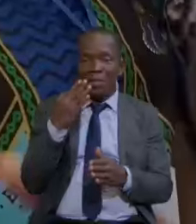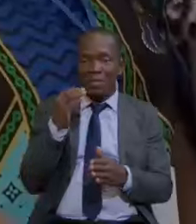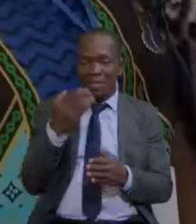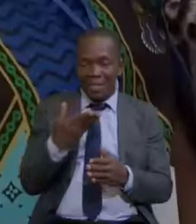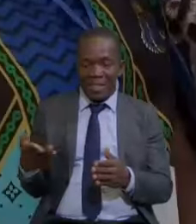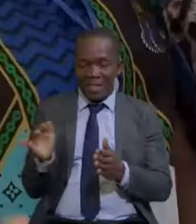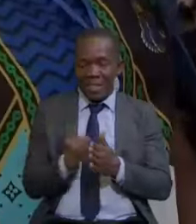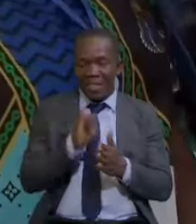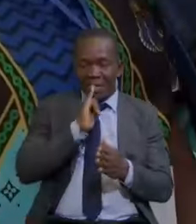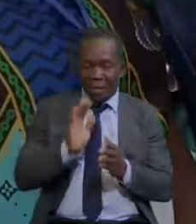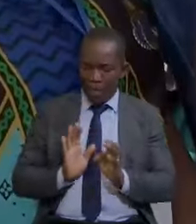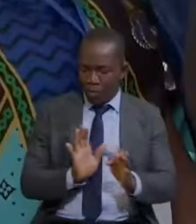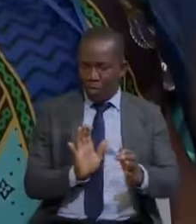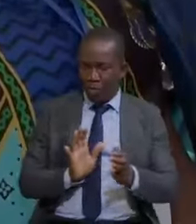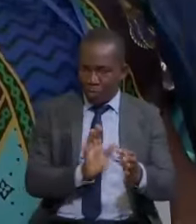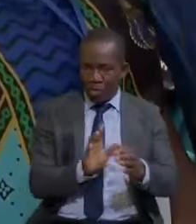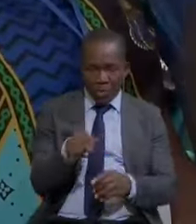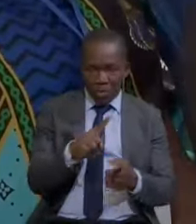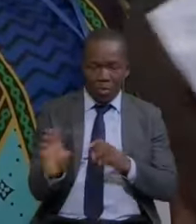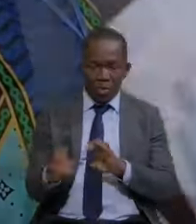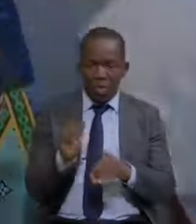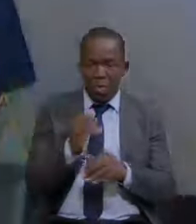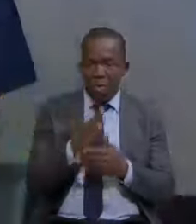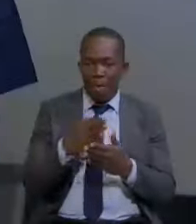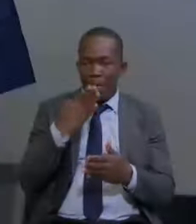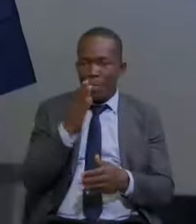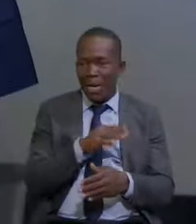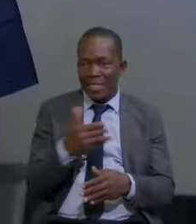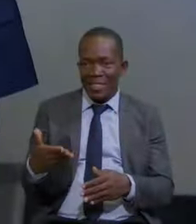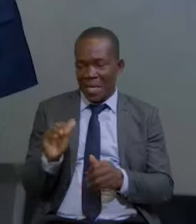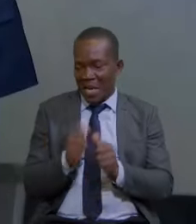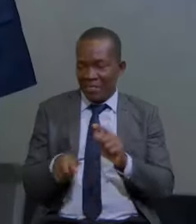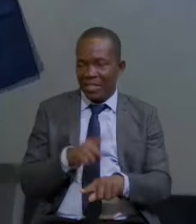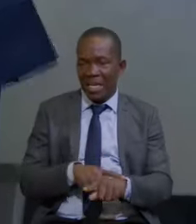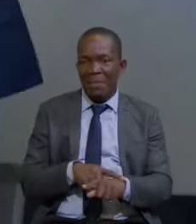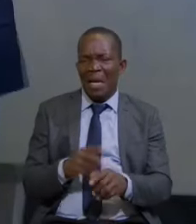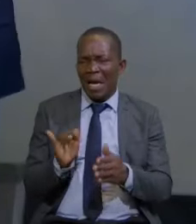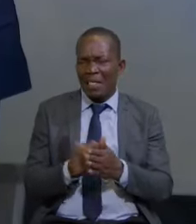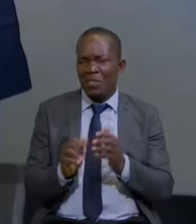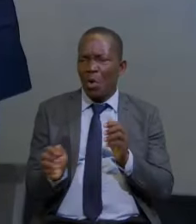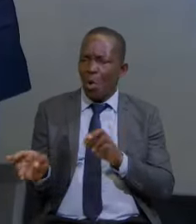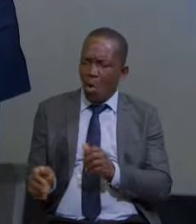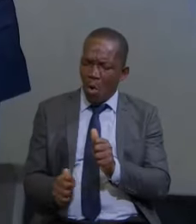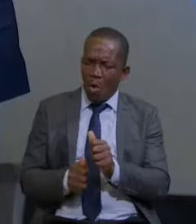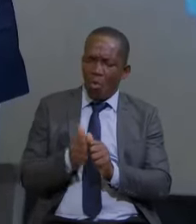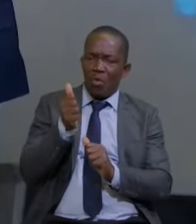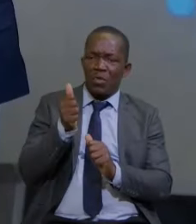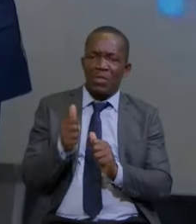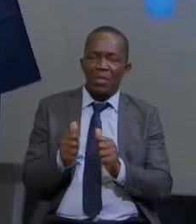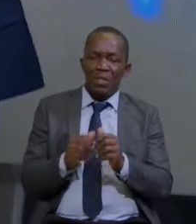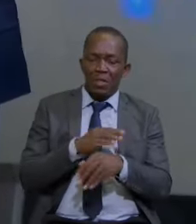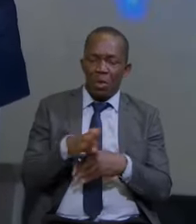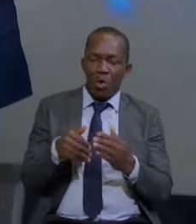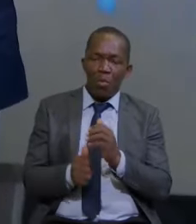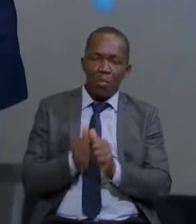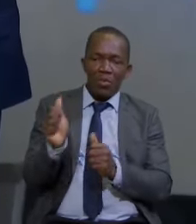it. And it's sending you to the grave faster than you ought to get there. That thing that